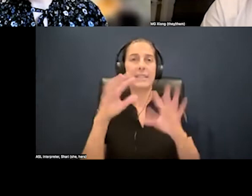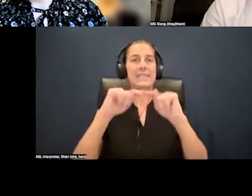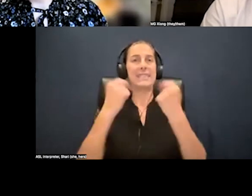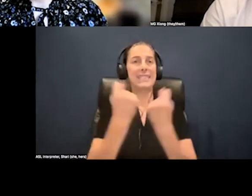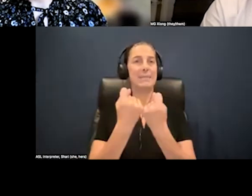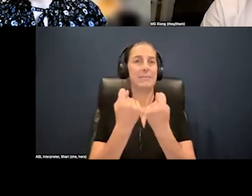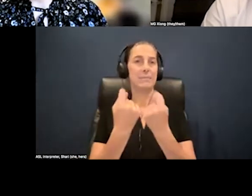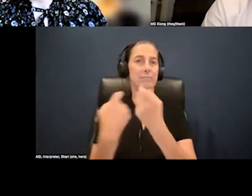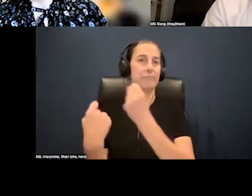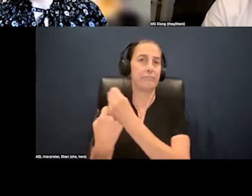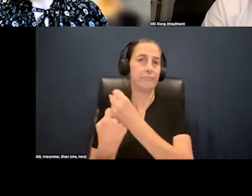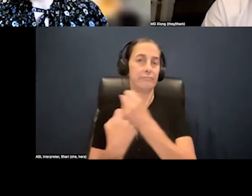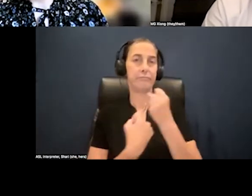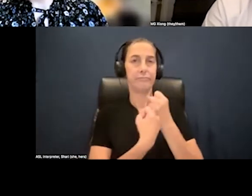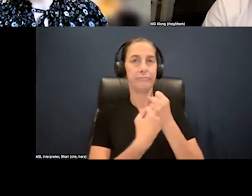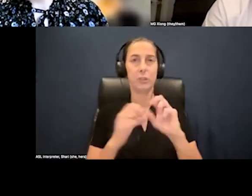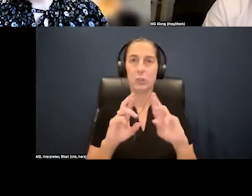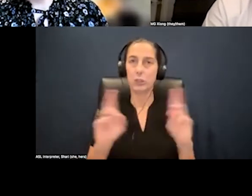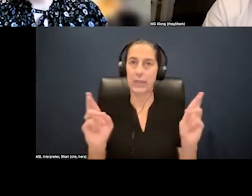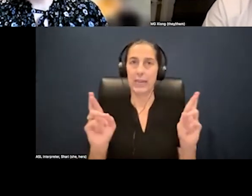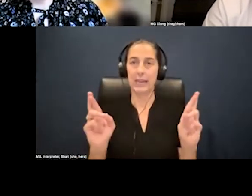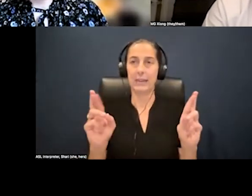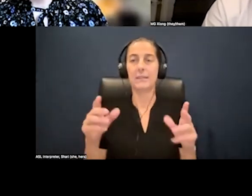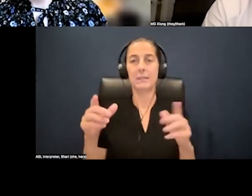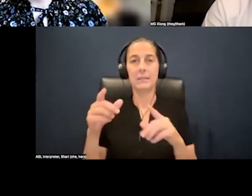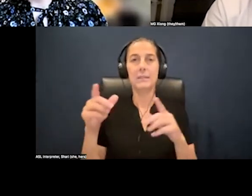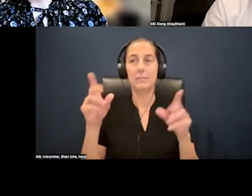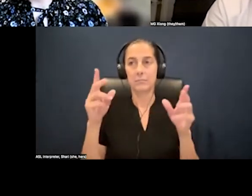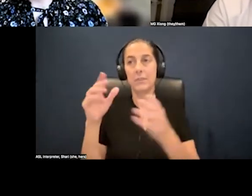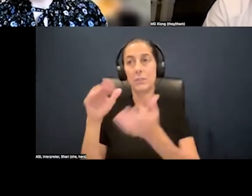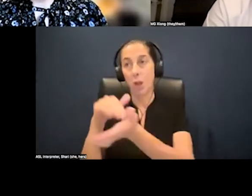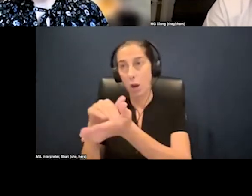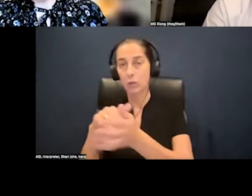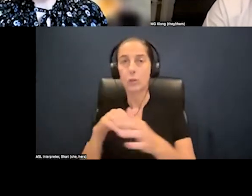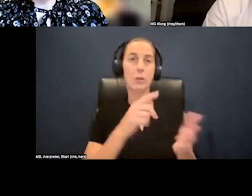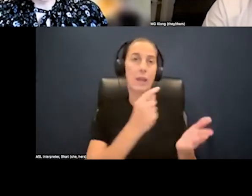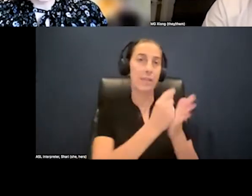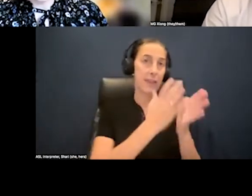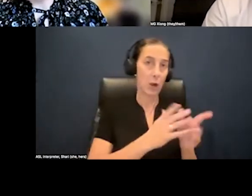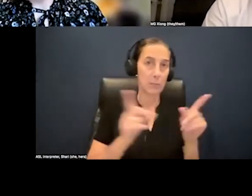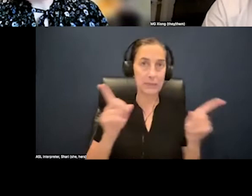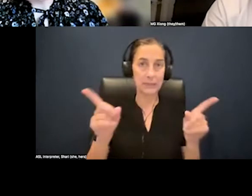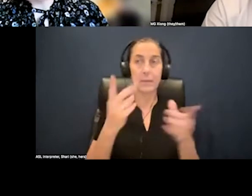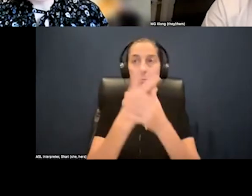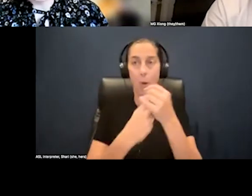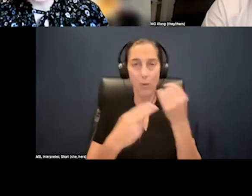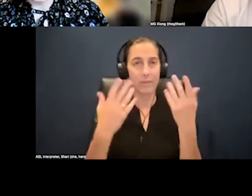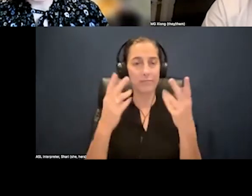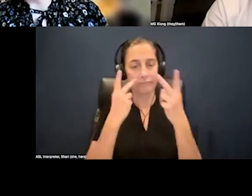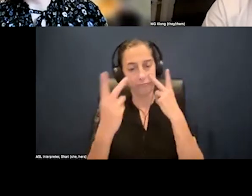worked with people going through the surgical process before is huge.